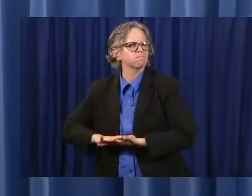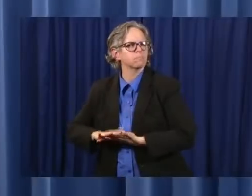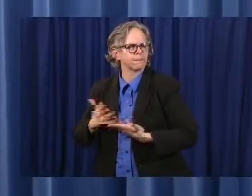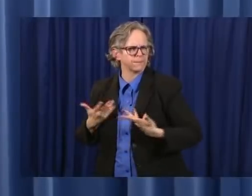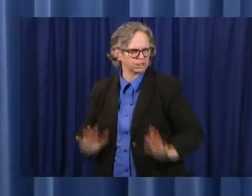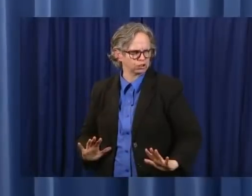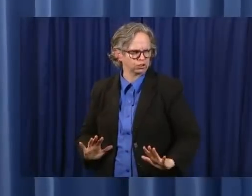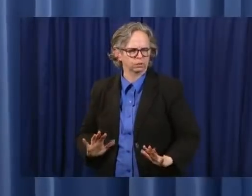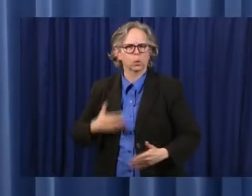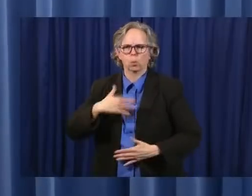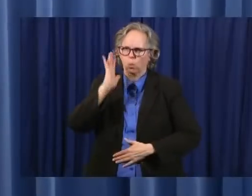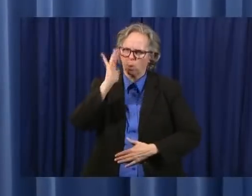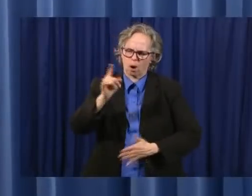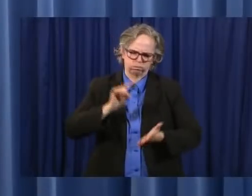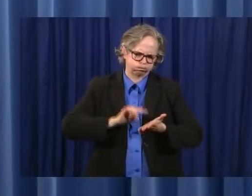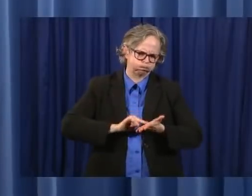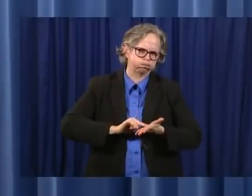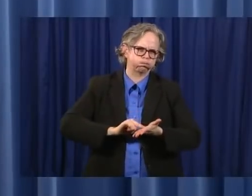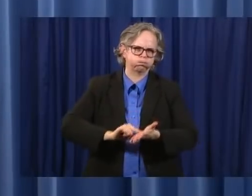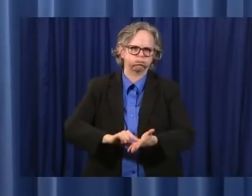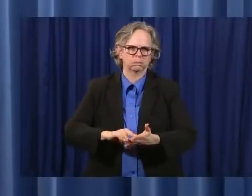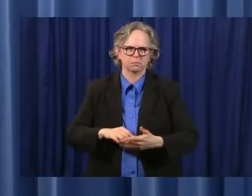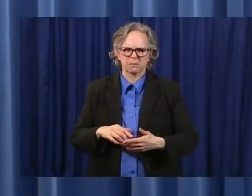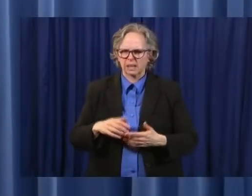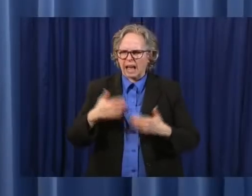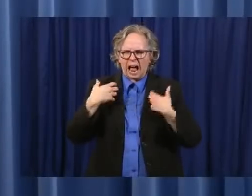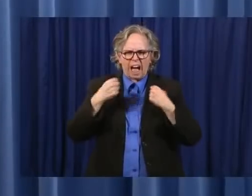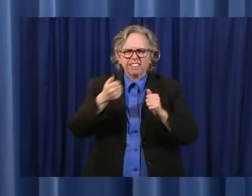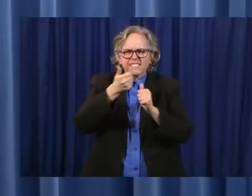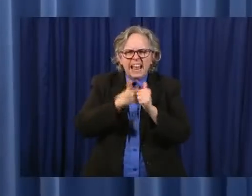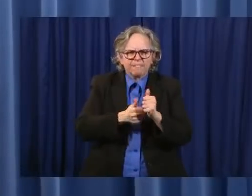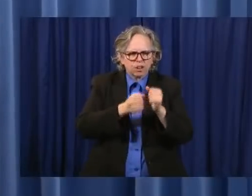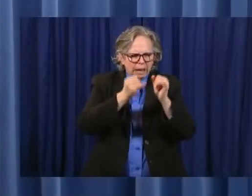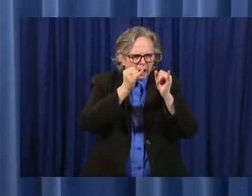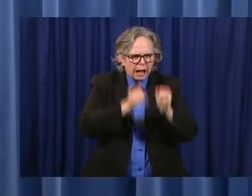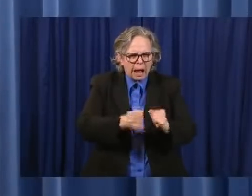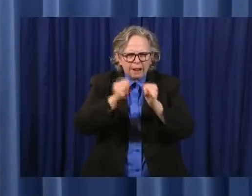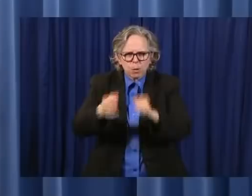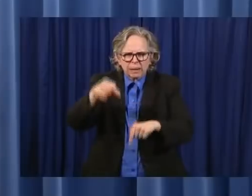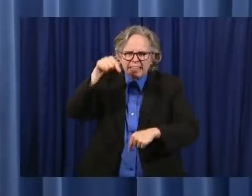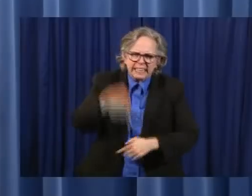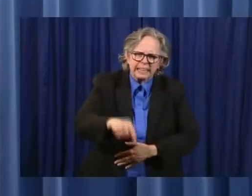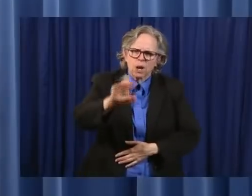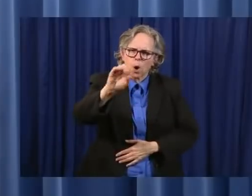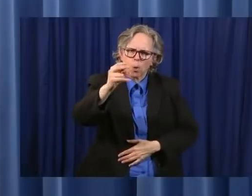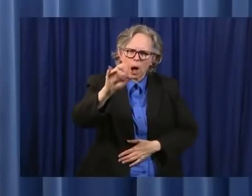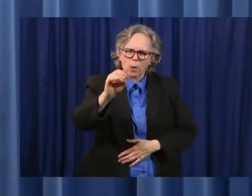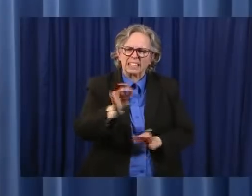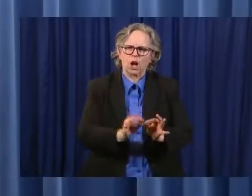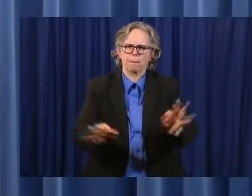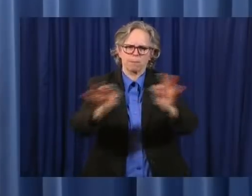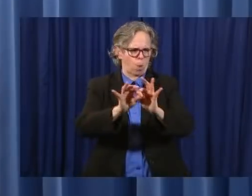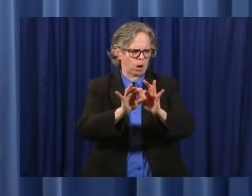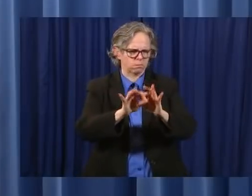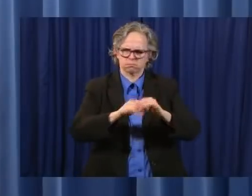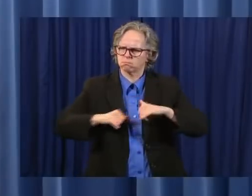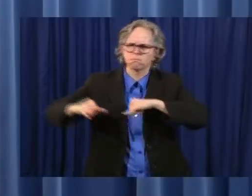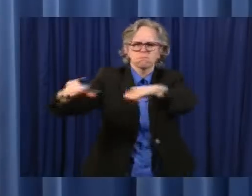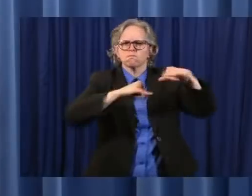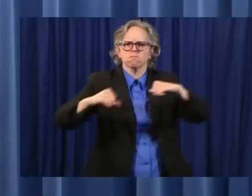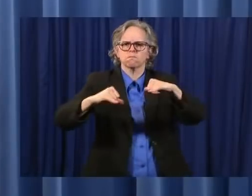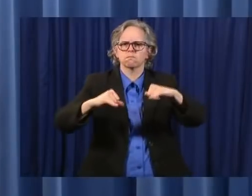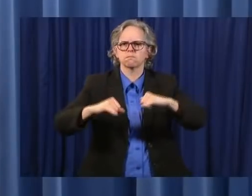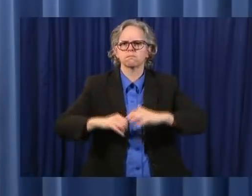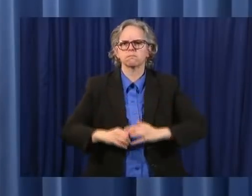down. You know, the health of every person who is in Ohio is significant, and